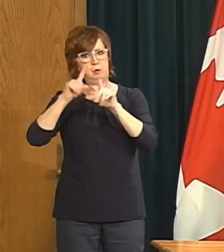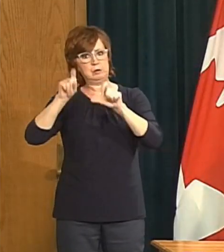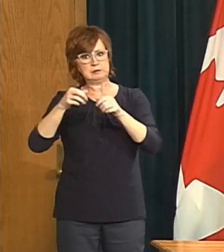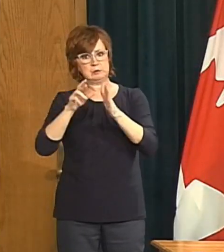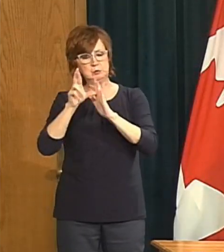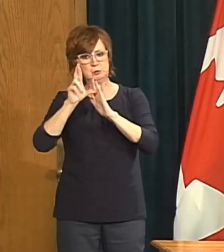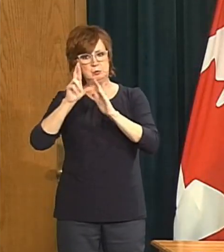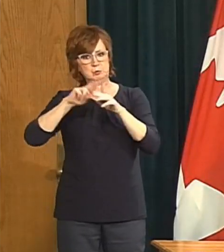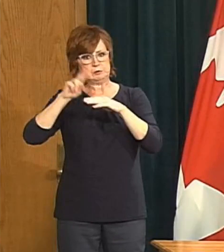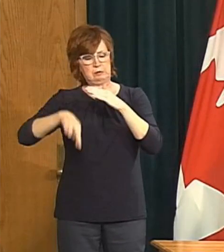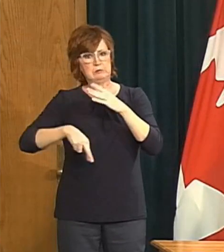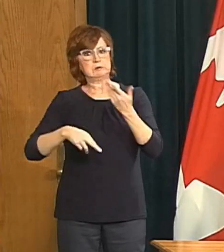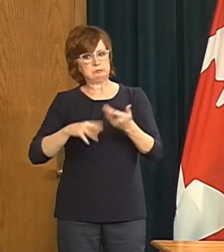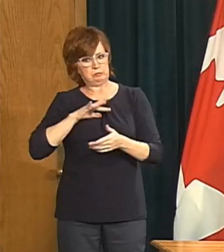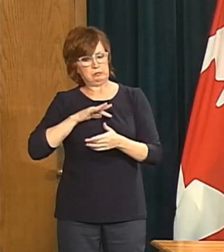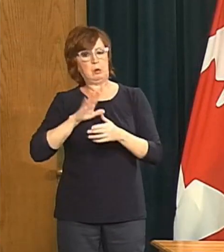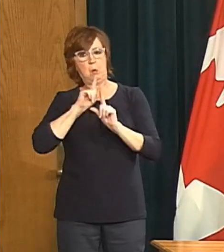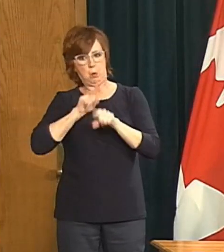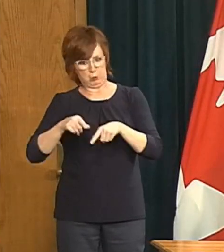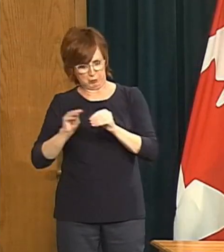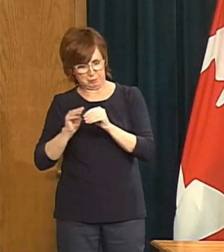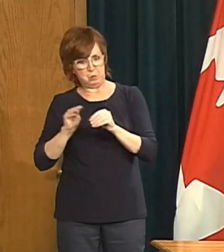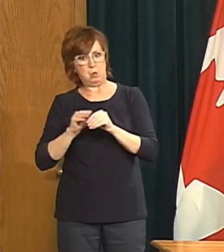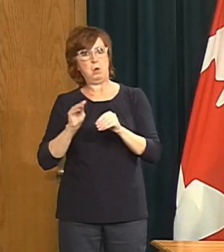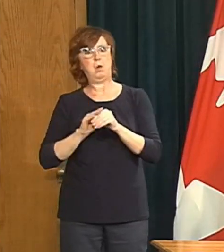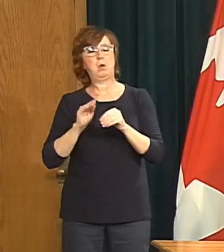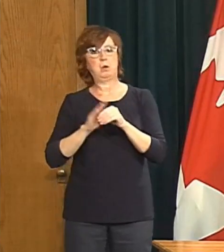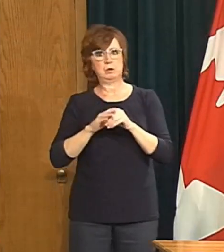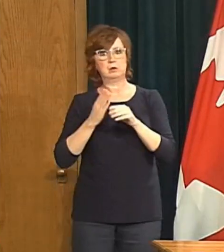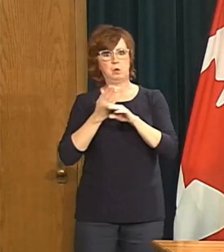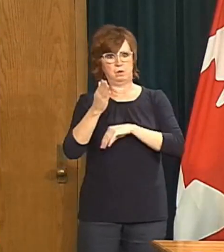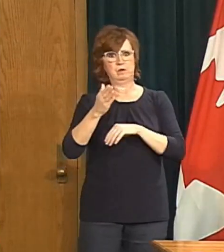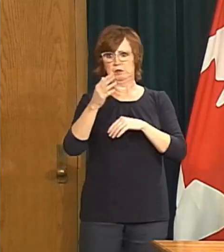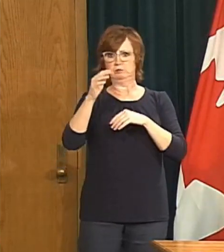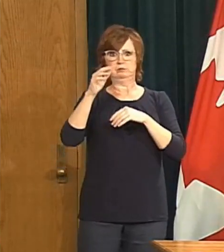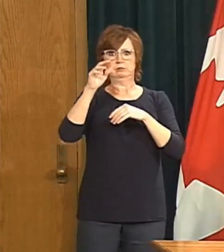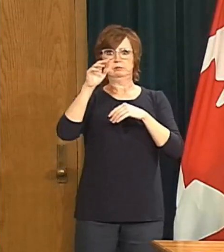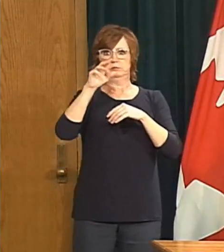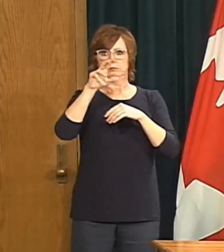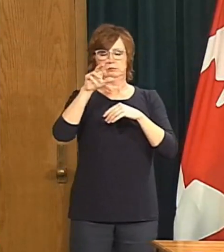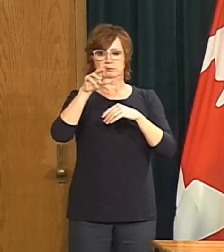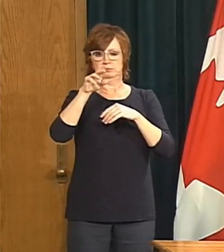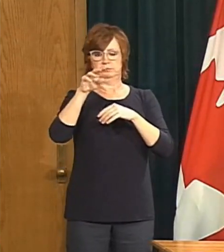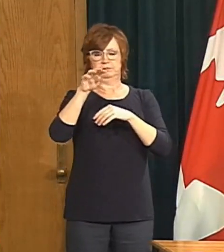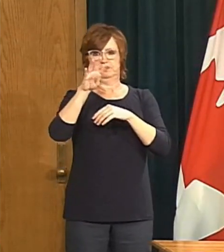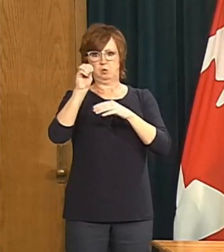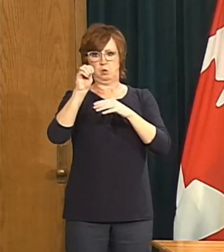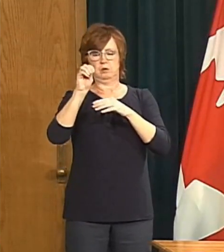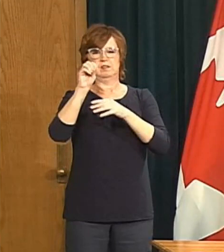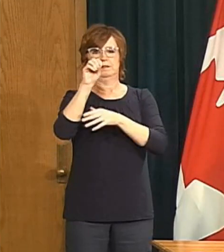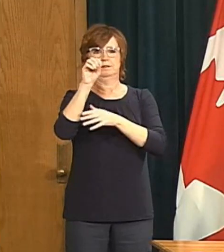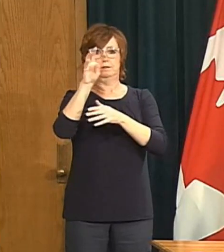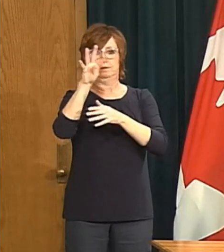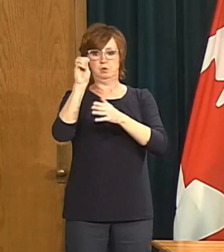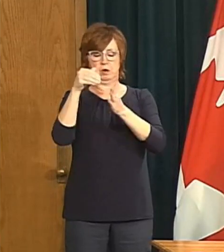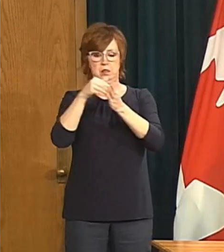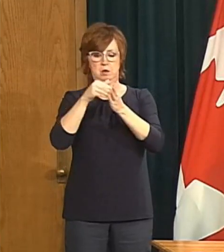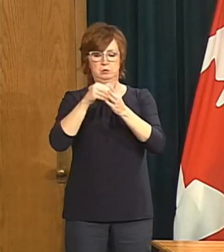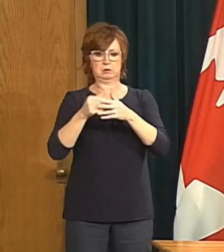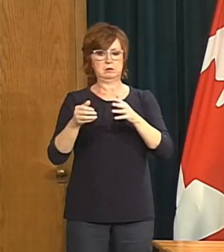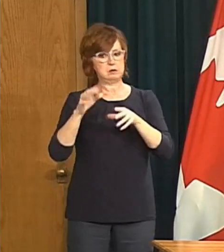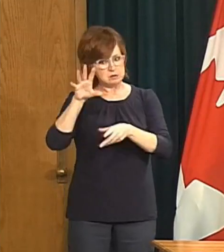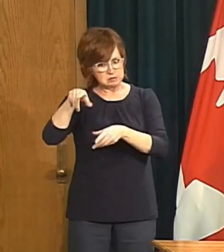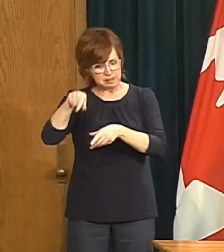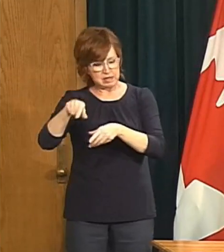about 46,000 additional Spartan tests from the federal government's collective order. Together, these measures